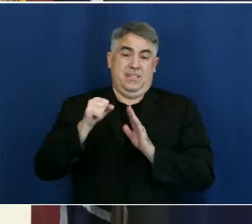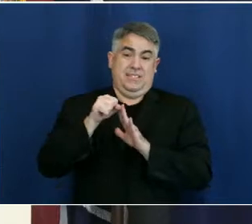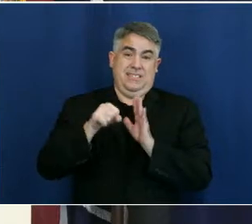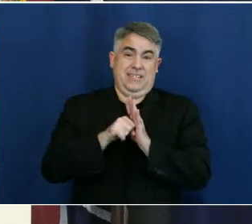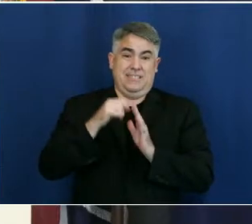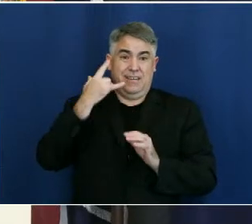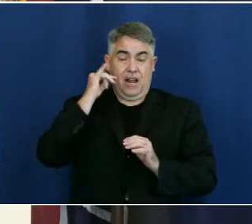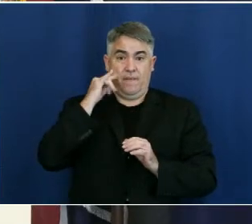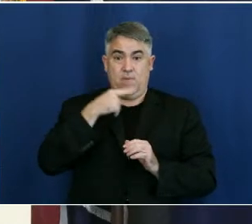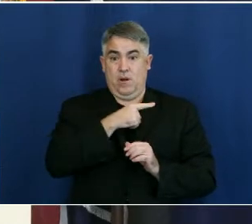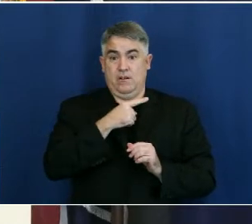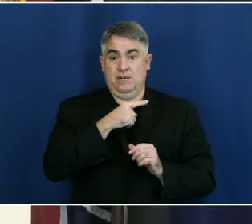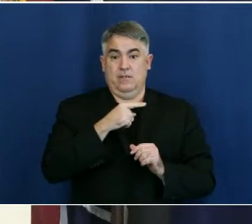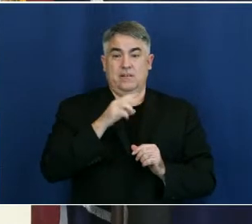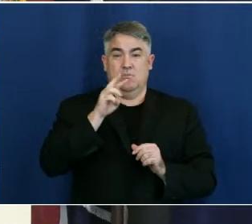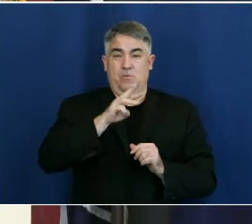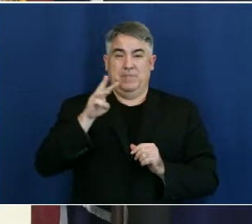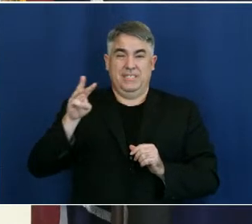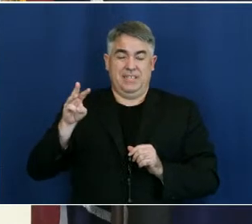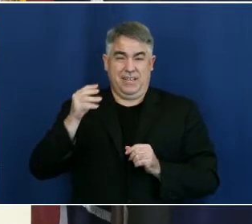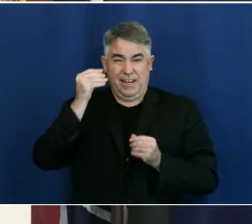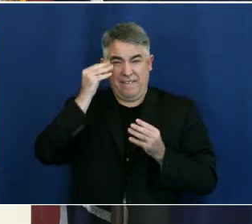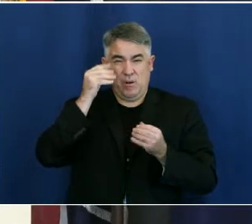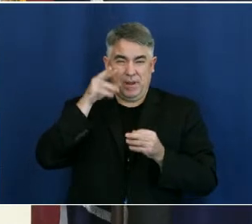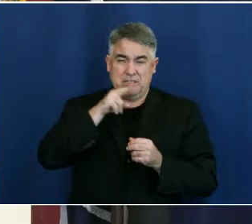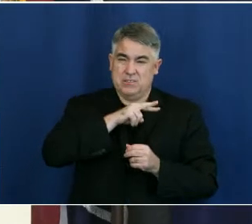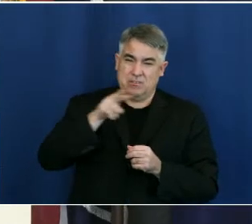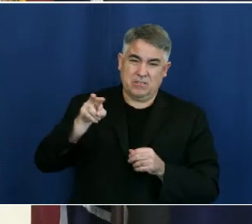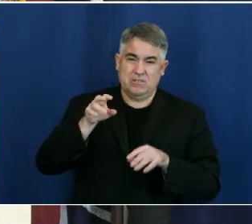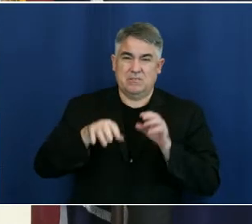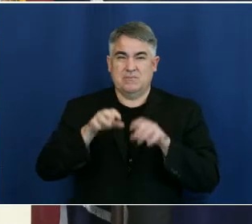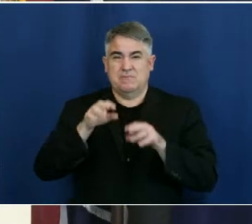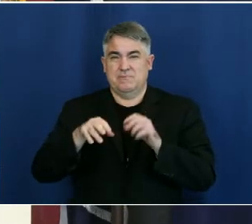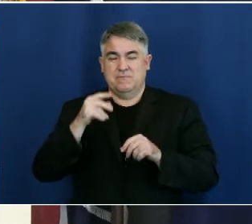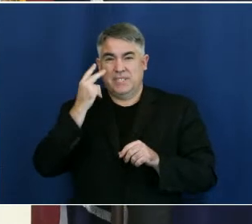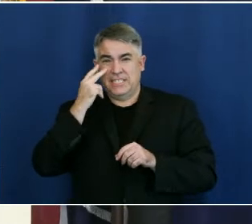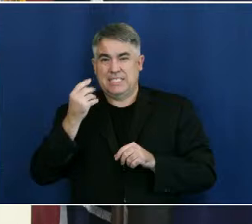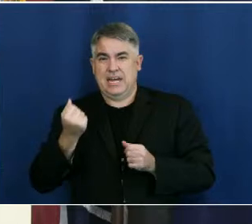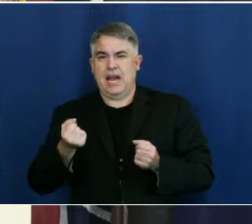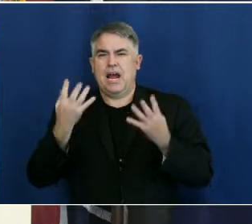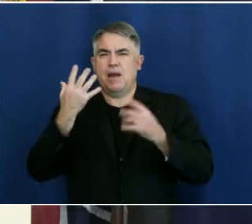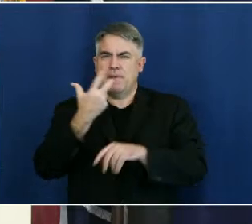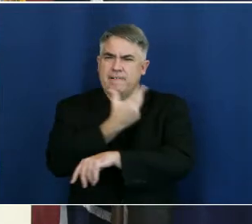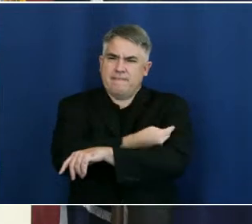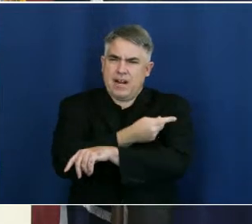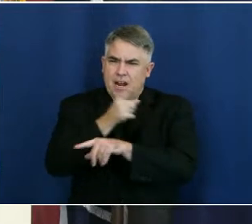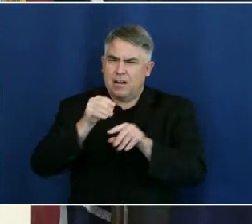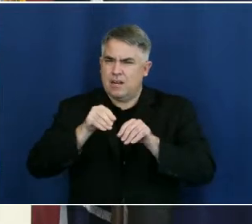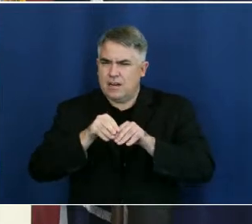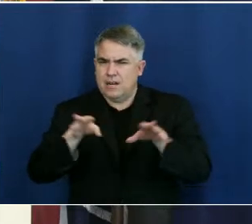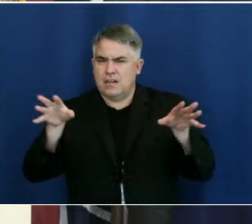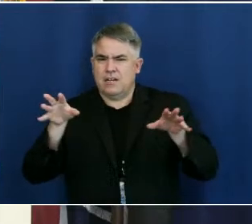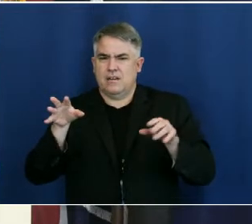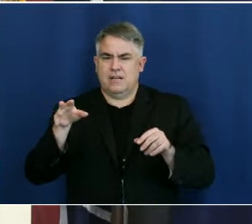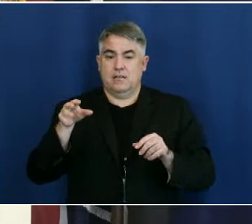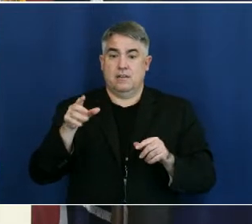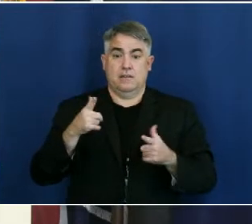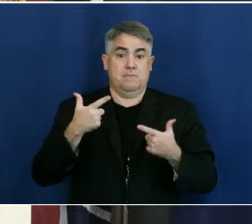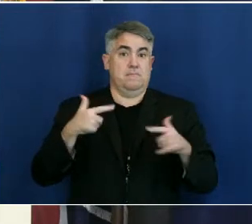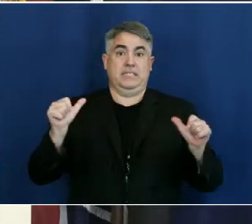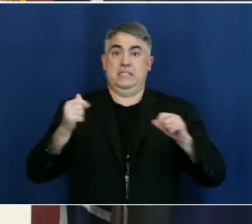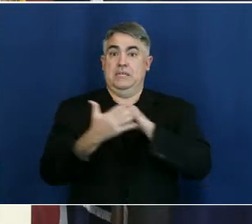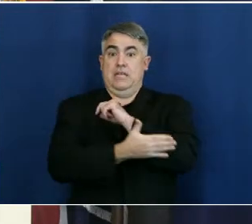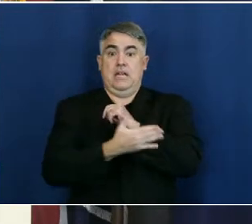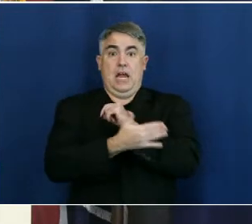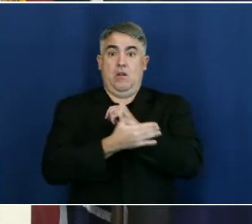the total dosages administered based on population, out of the largest counties in California, we are right at the very